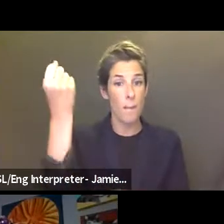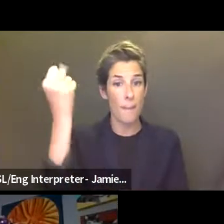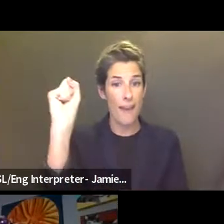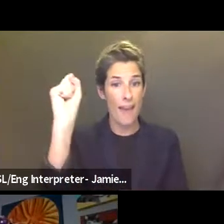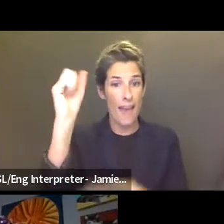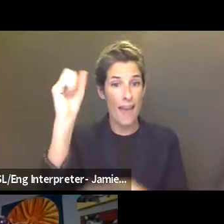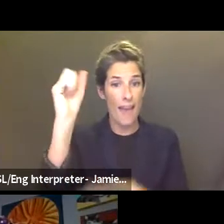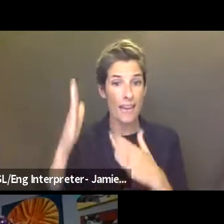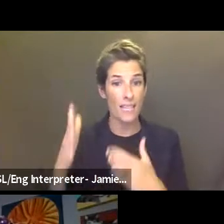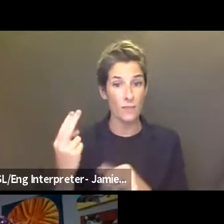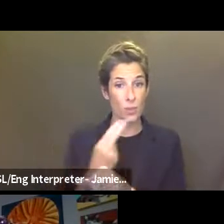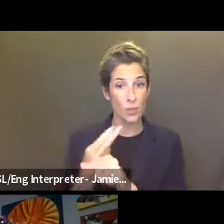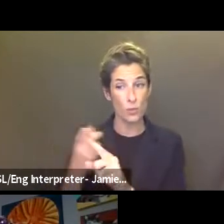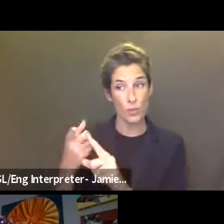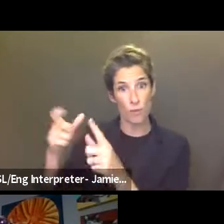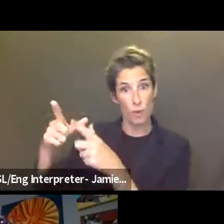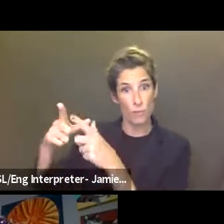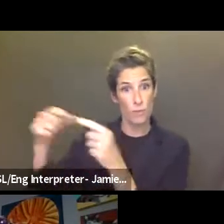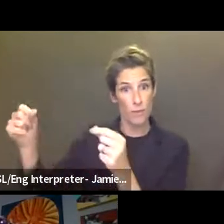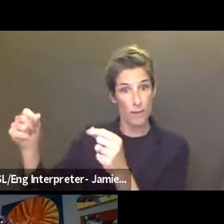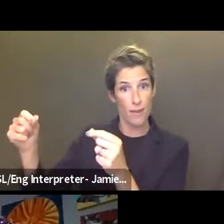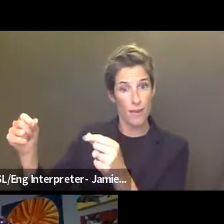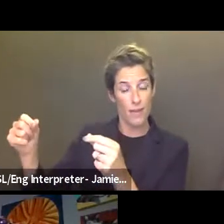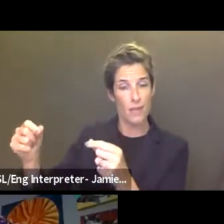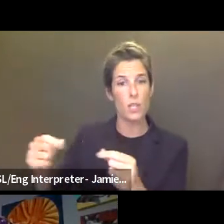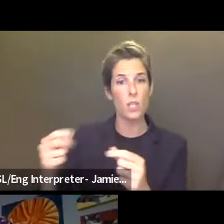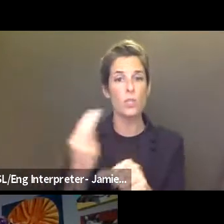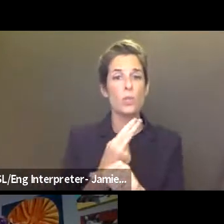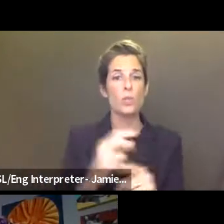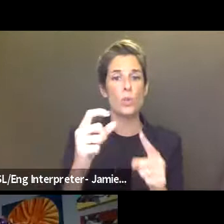psychiatric activists in Japan, which I like, which is to use the word recovery